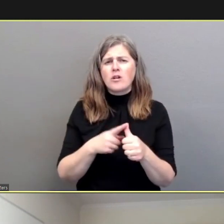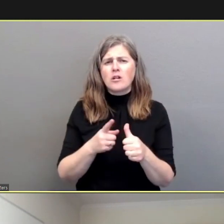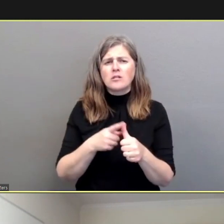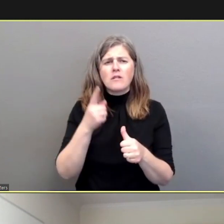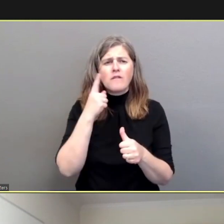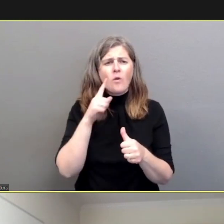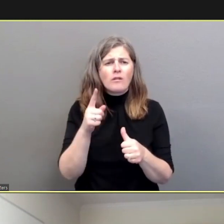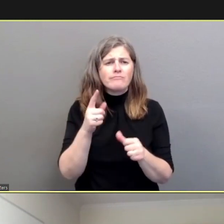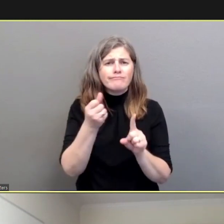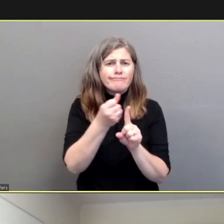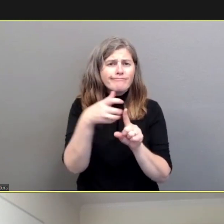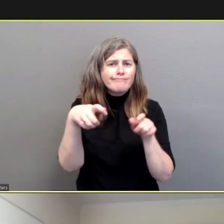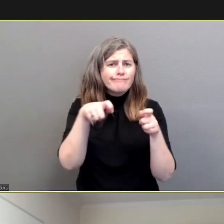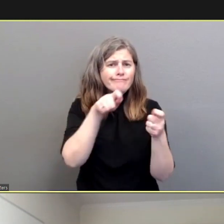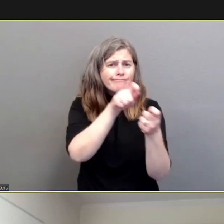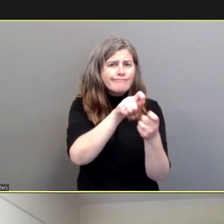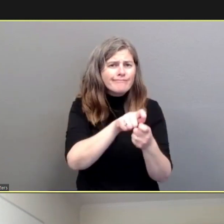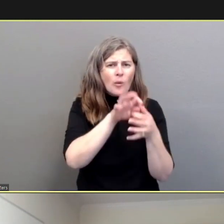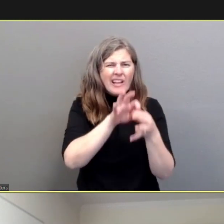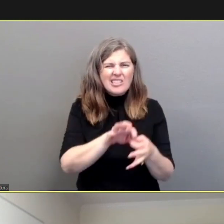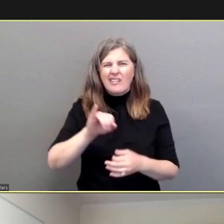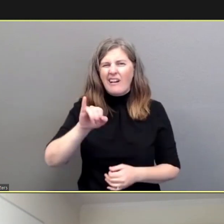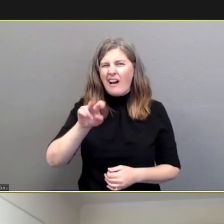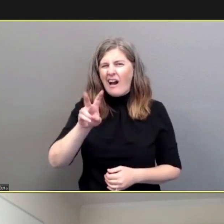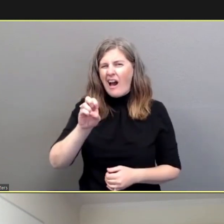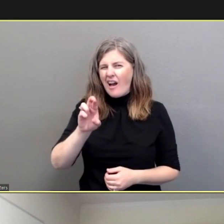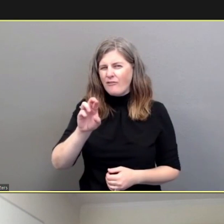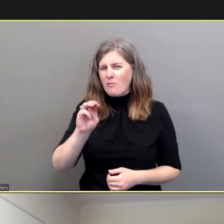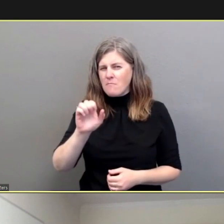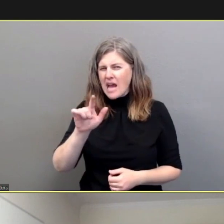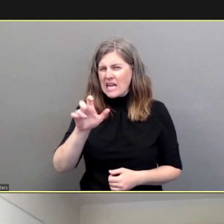you can share about that ivermectin,